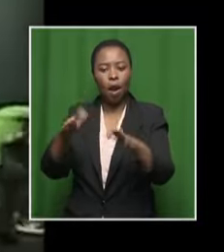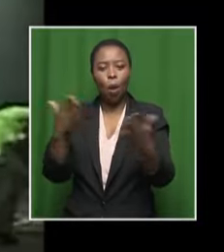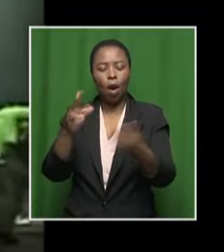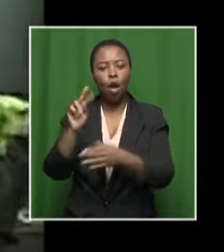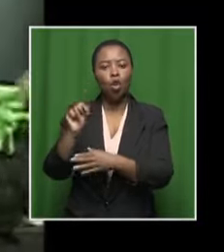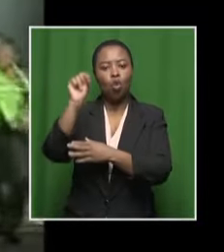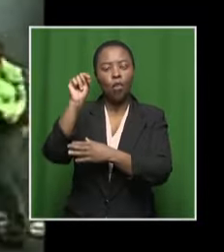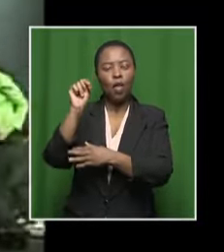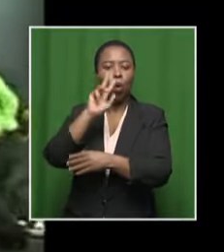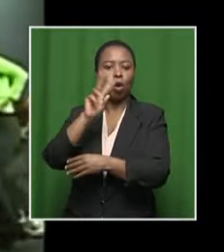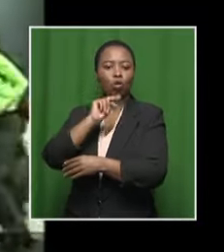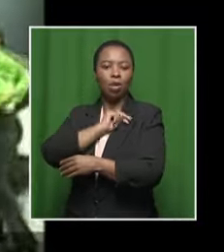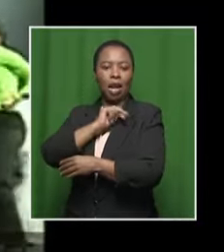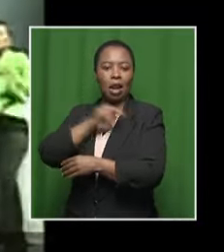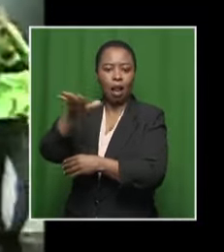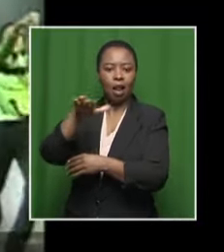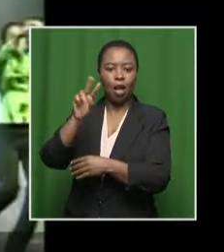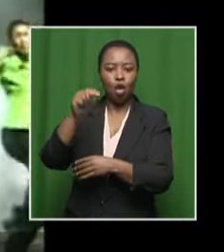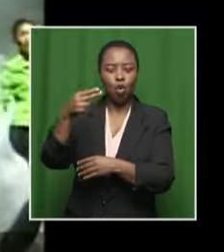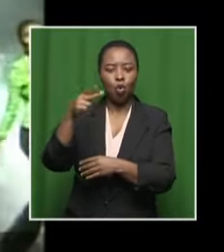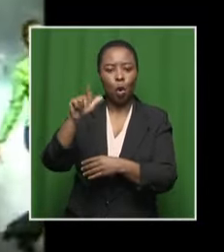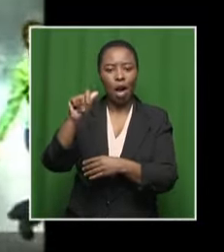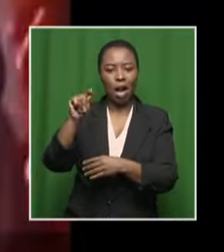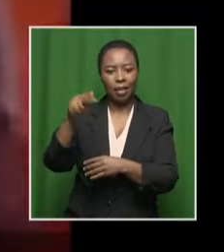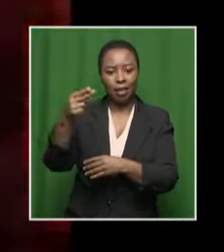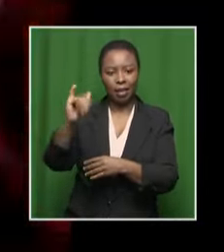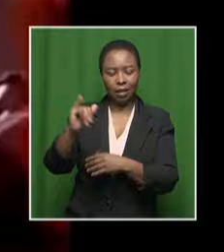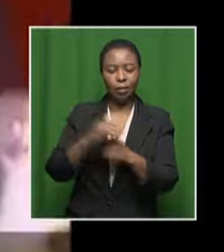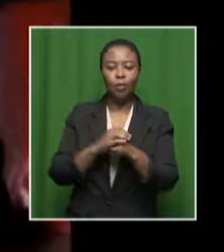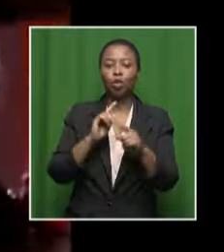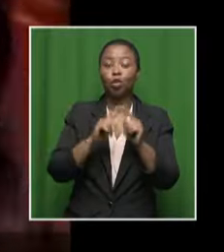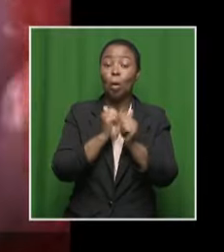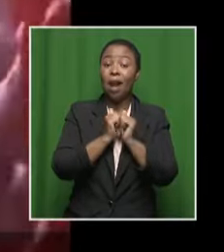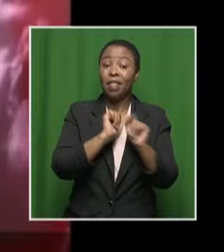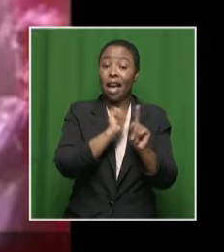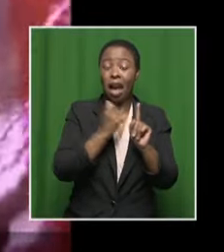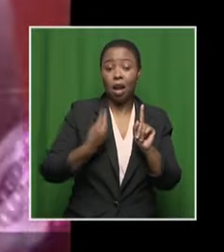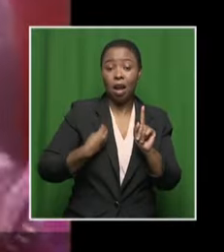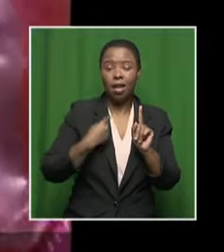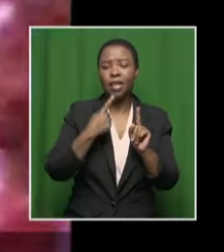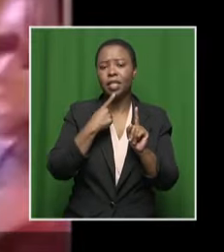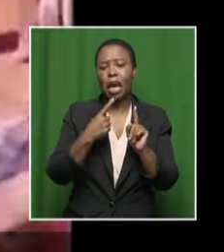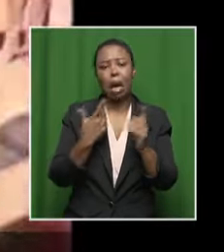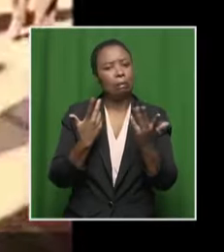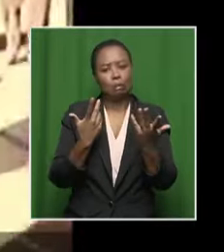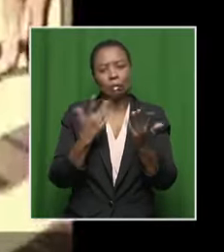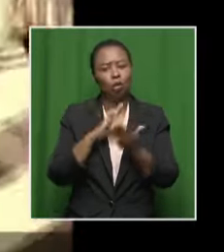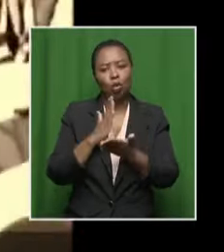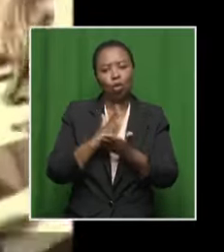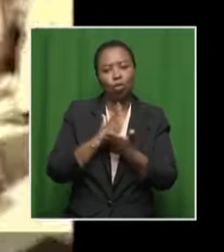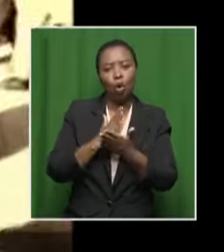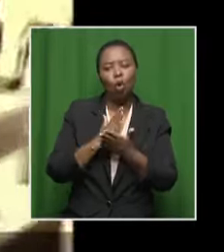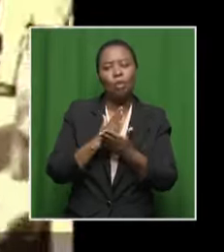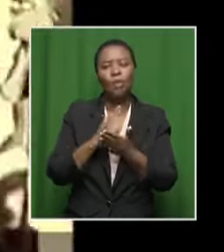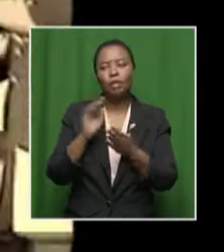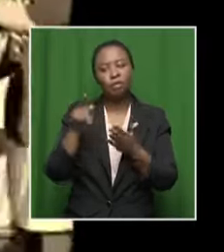northern KwaZulu-Natal. Nhlanhla Ngema, the younger brother of the icon, is adamant that the family has set aside their